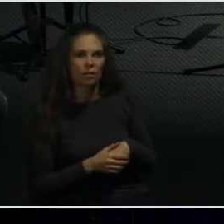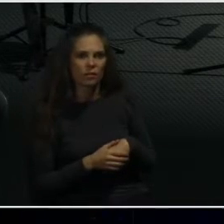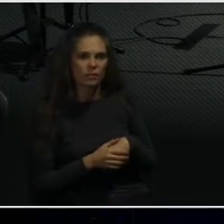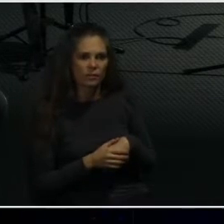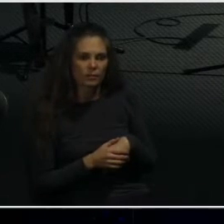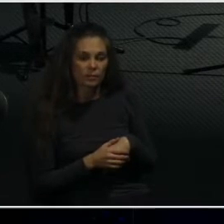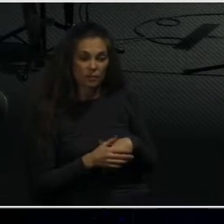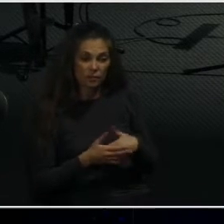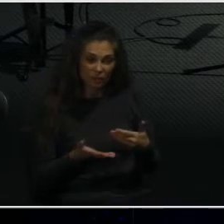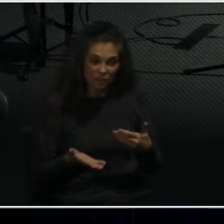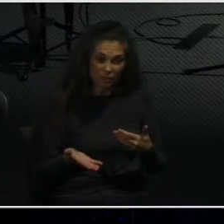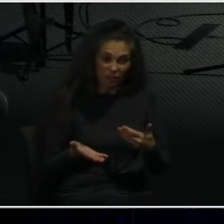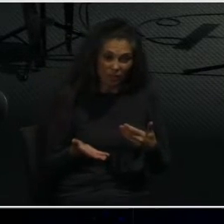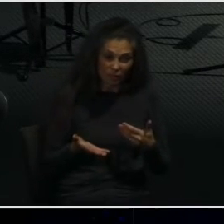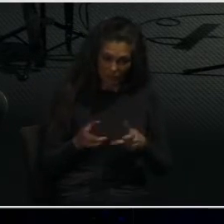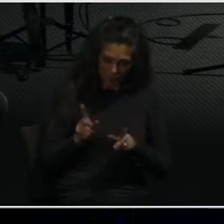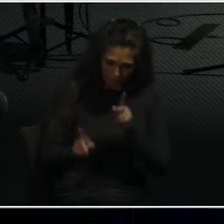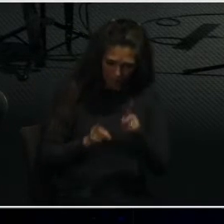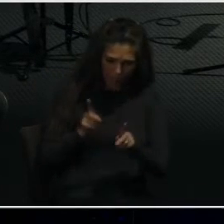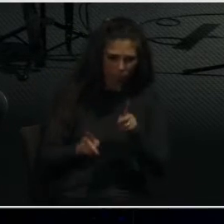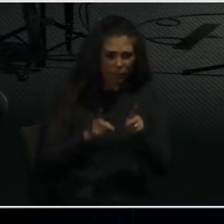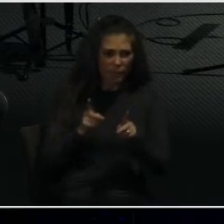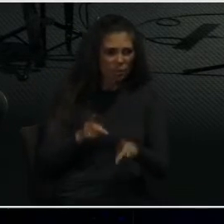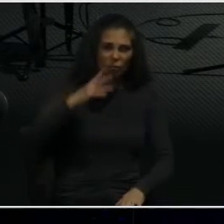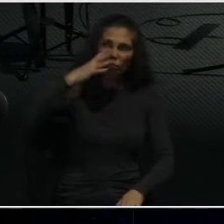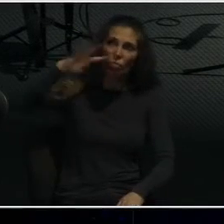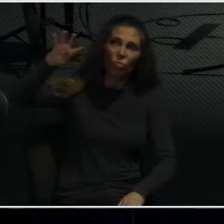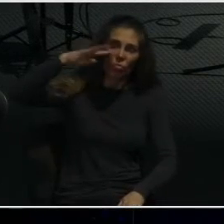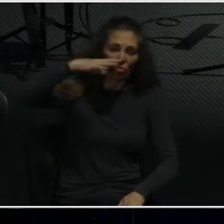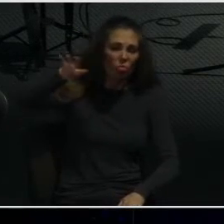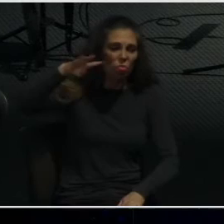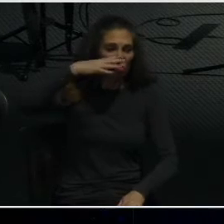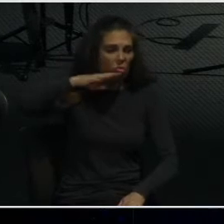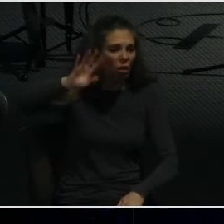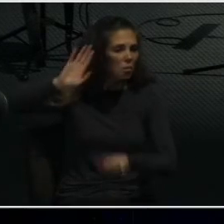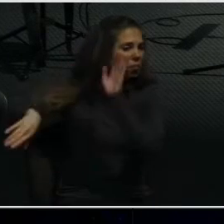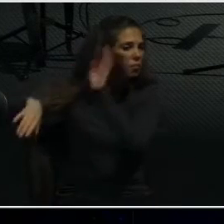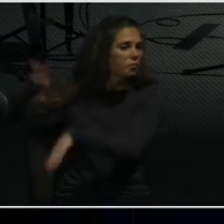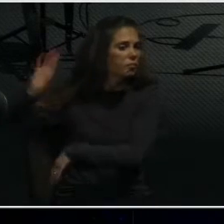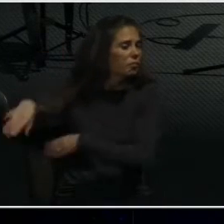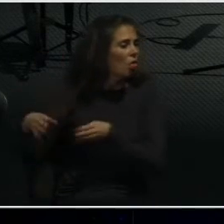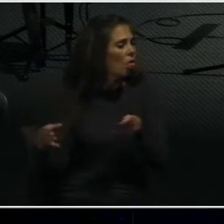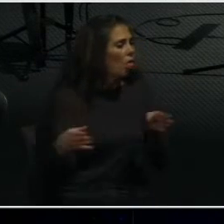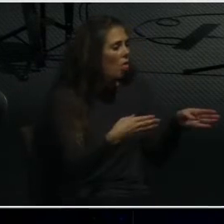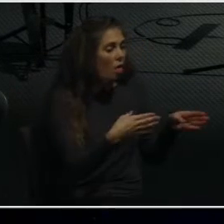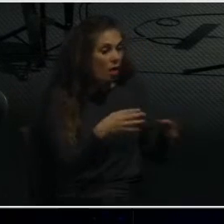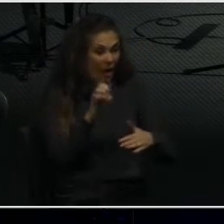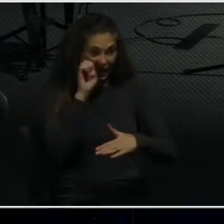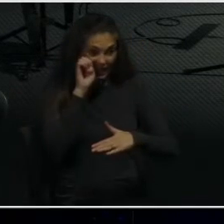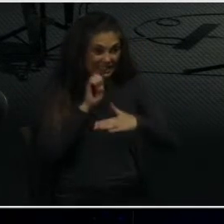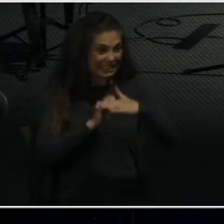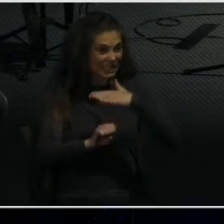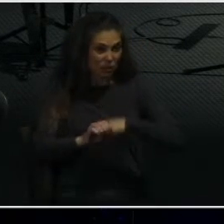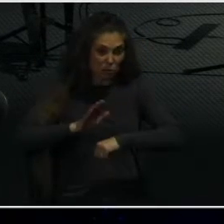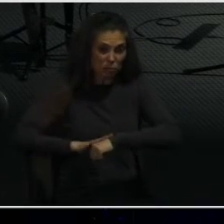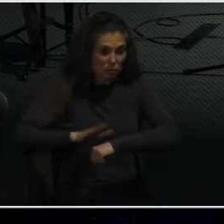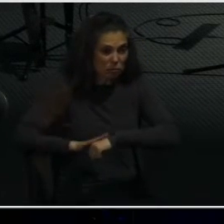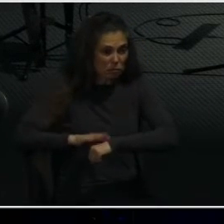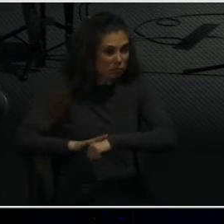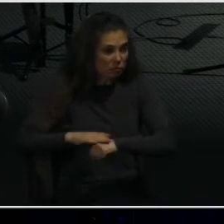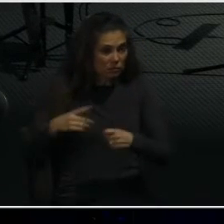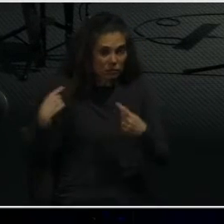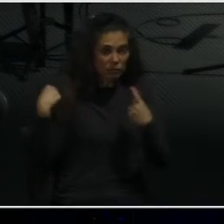the people of God towards God. And the prophet Ezekiel had been talking to them about all of this for the first two-thirds of the book that we've looked